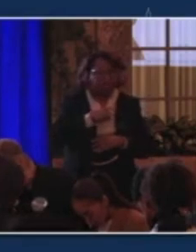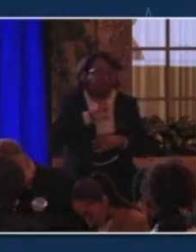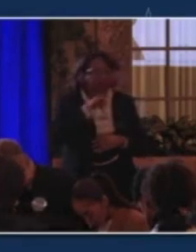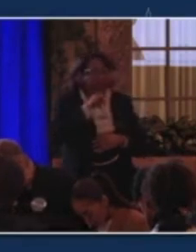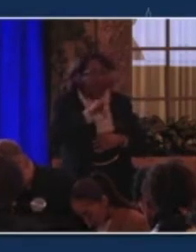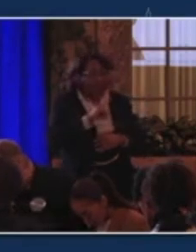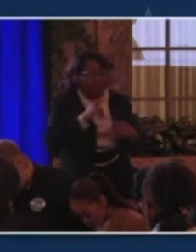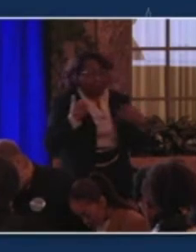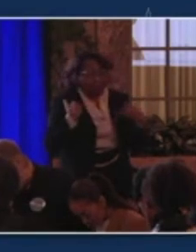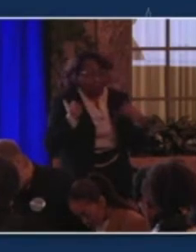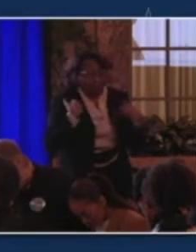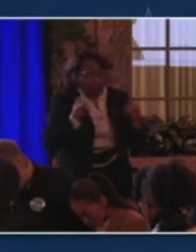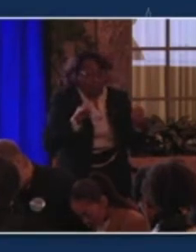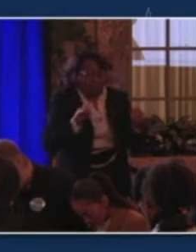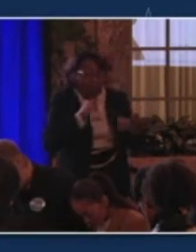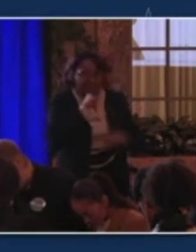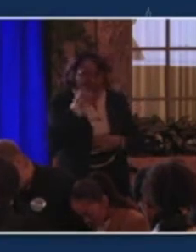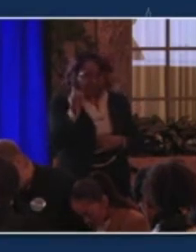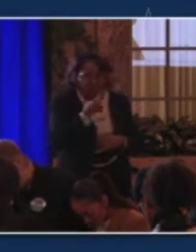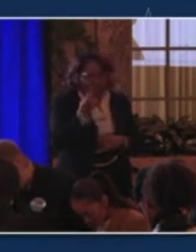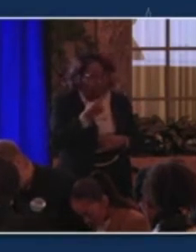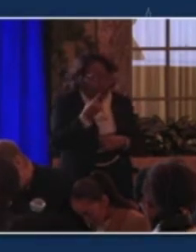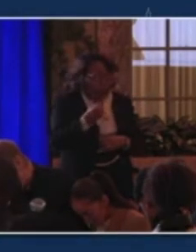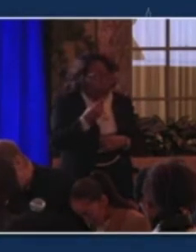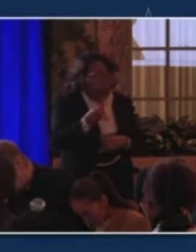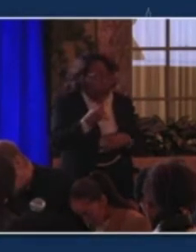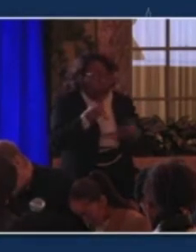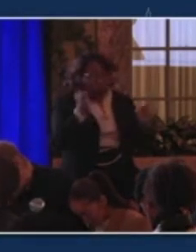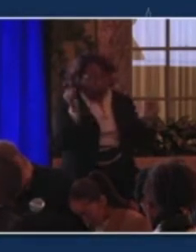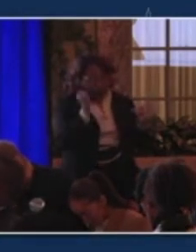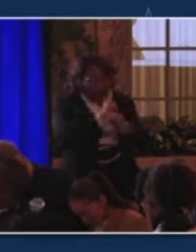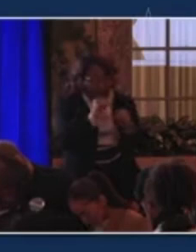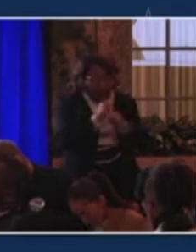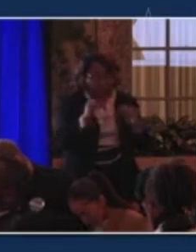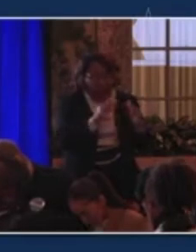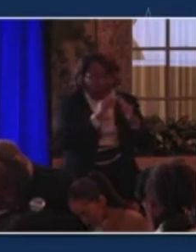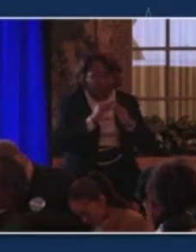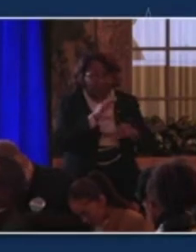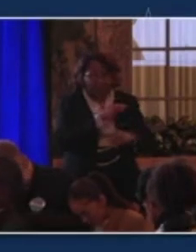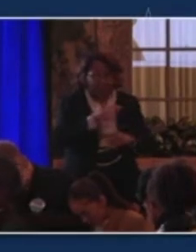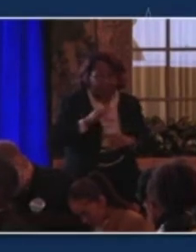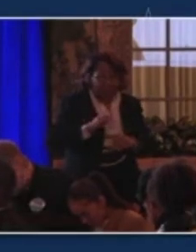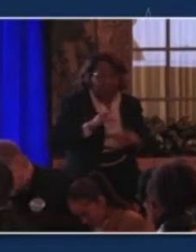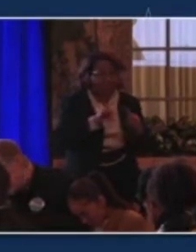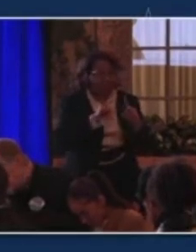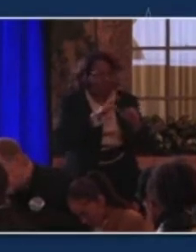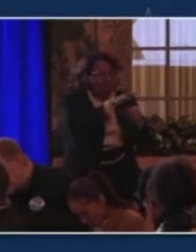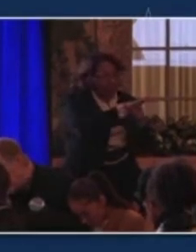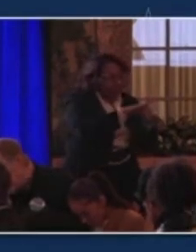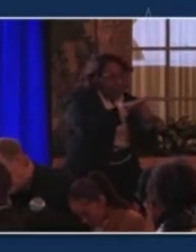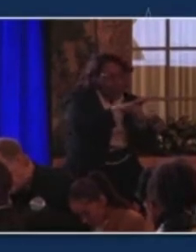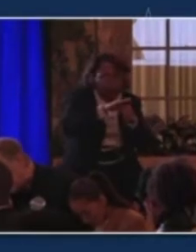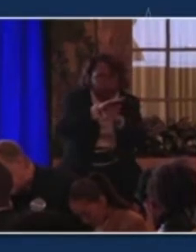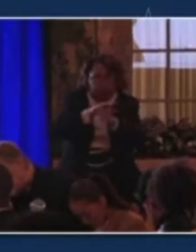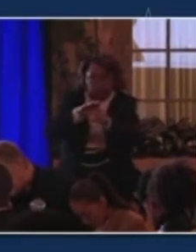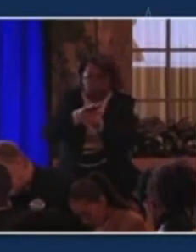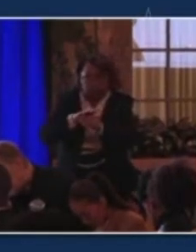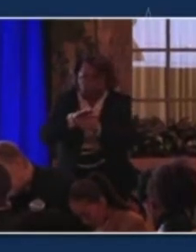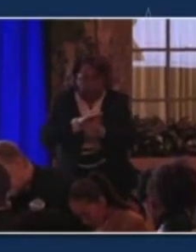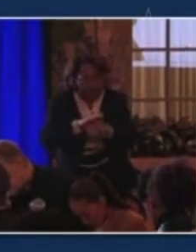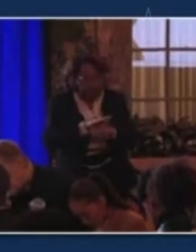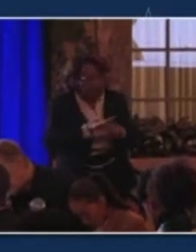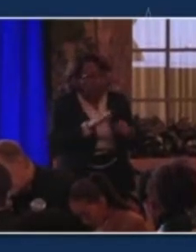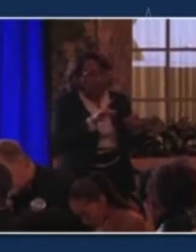the courage to not only fight in the city council, but to go and be a warrior in the neighborhoods, in neighborhoods where people wanted to kill